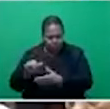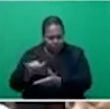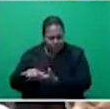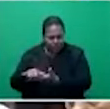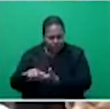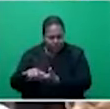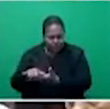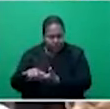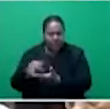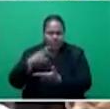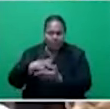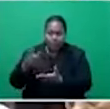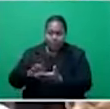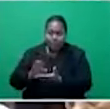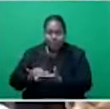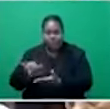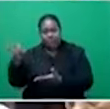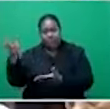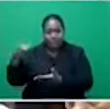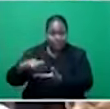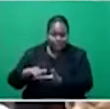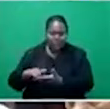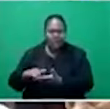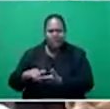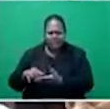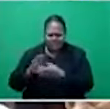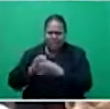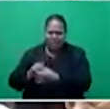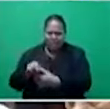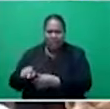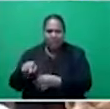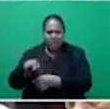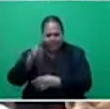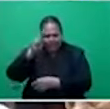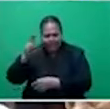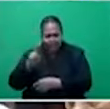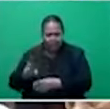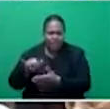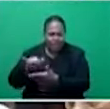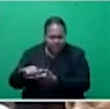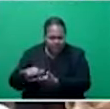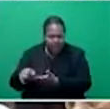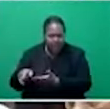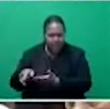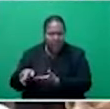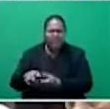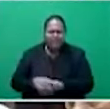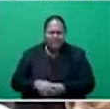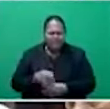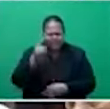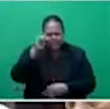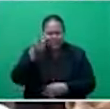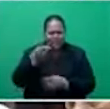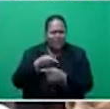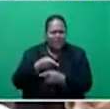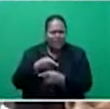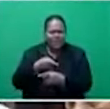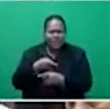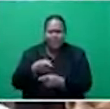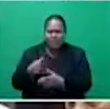national carrier. It makes a lot of sense. It makes synergy. It creates synergy and a seamless